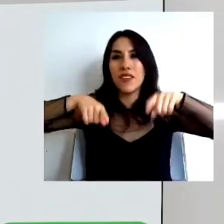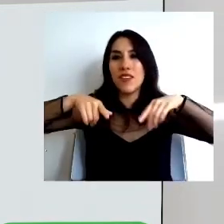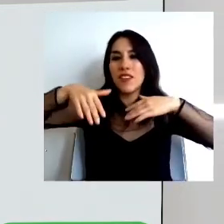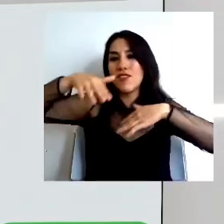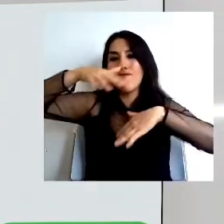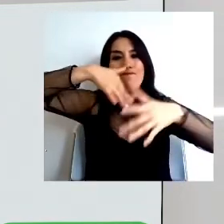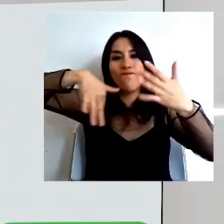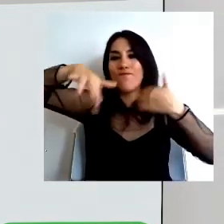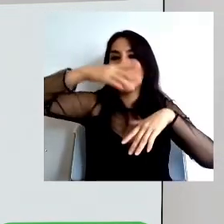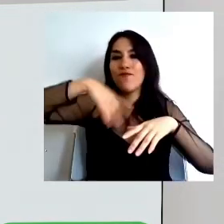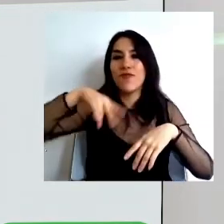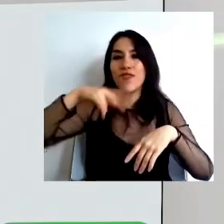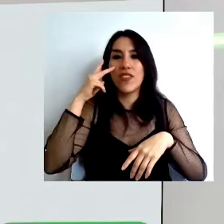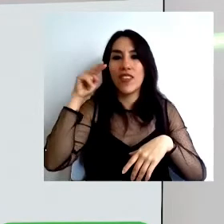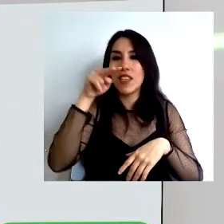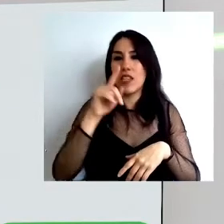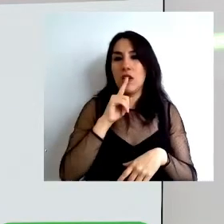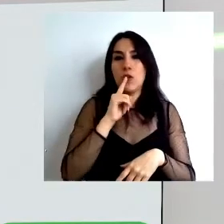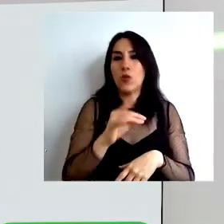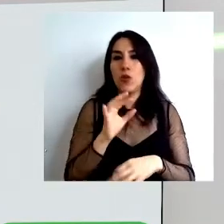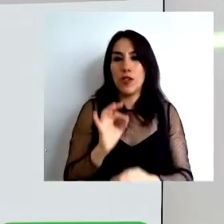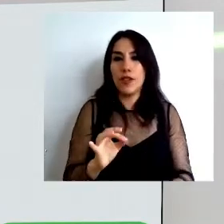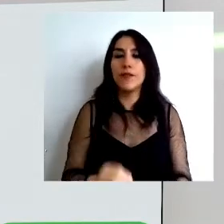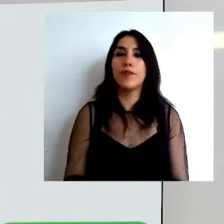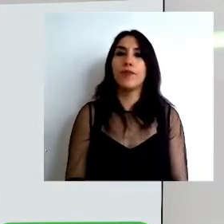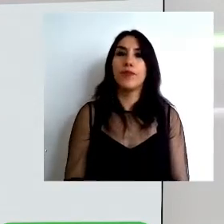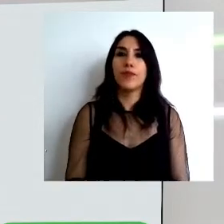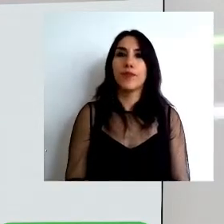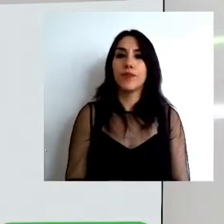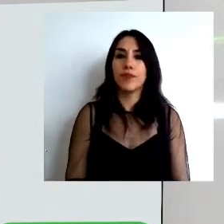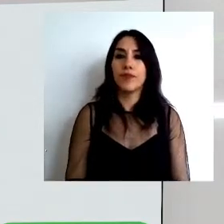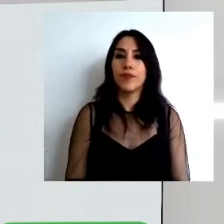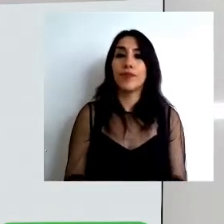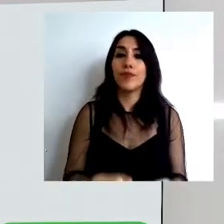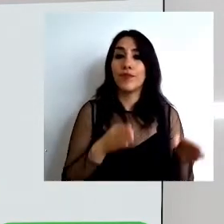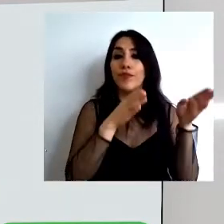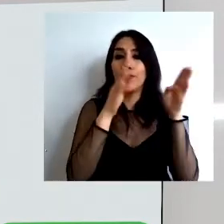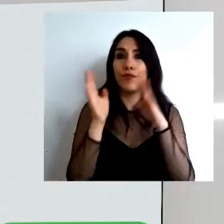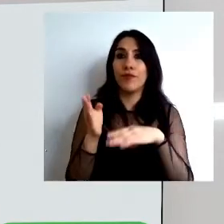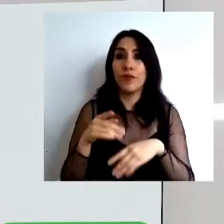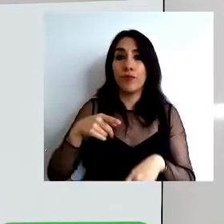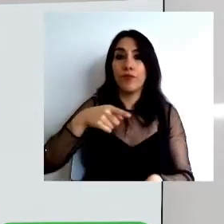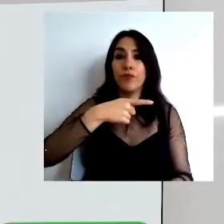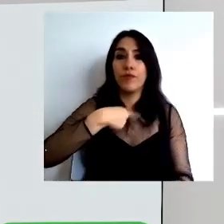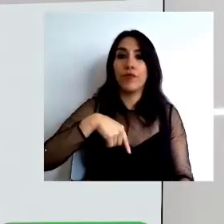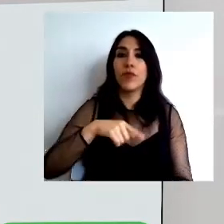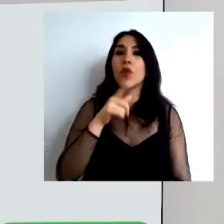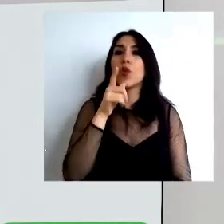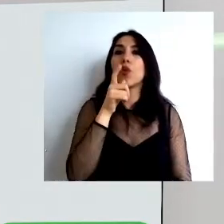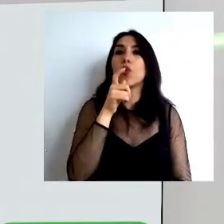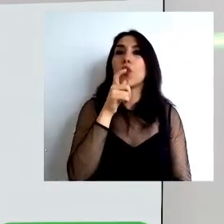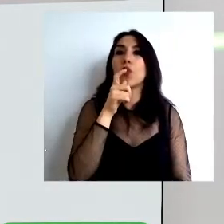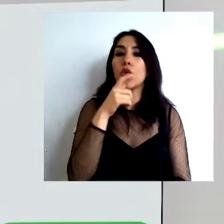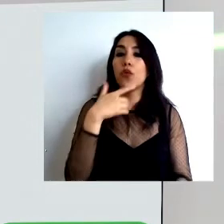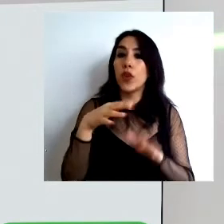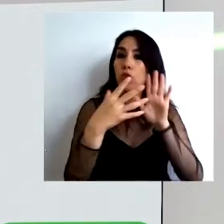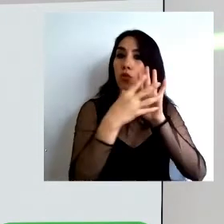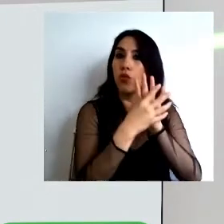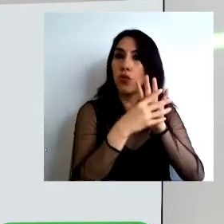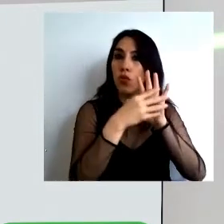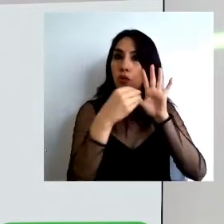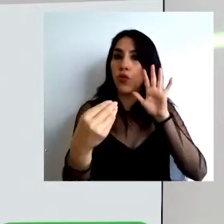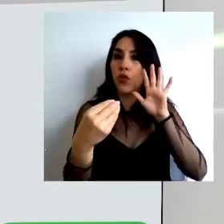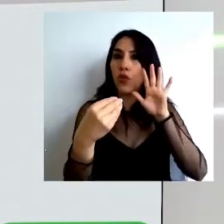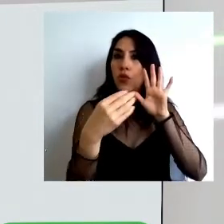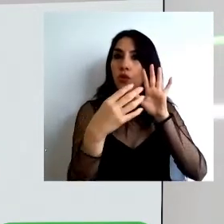On one hand, we find so-called growth models. So these are the models where you need to keep control, and this might be the right approach